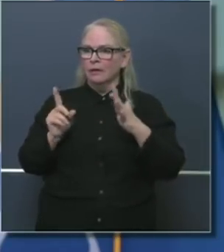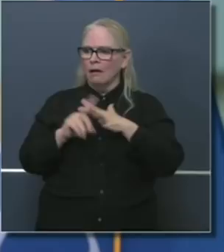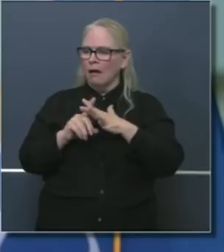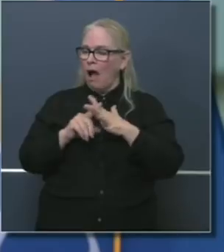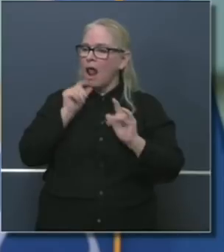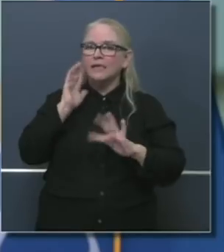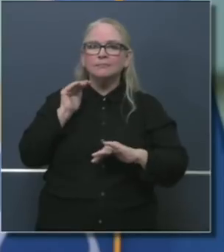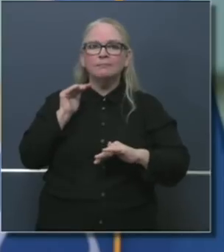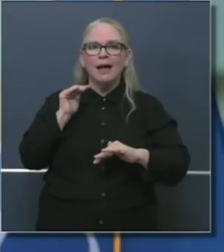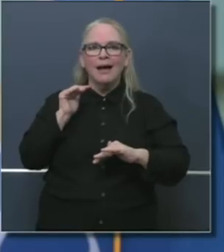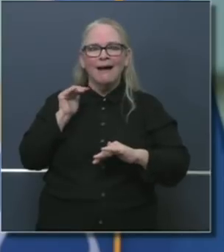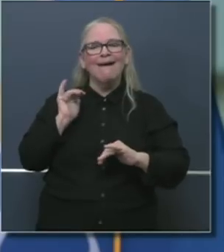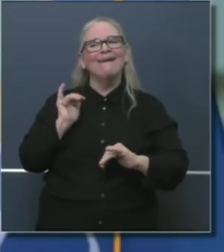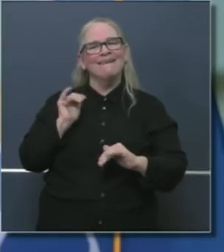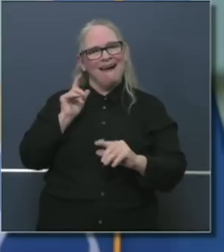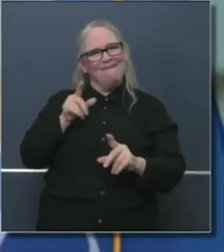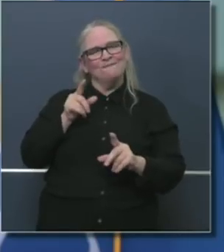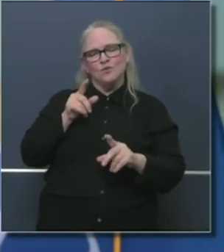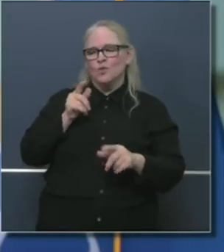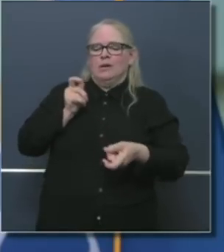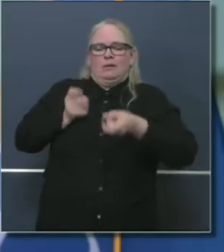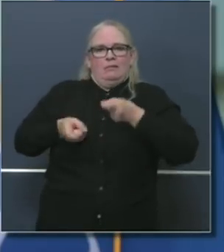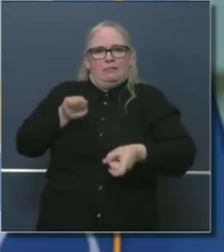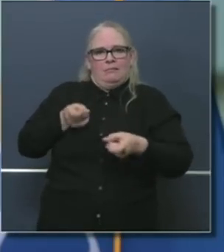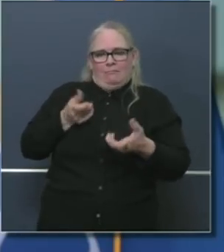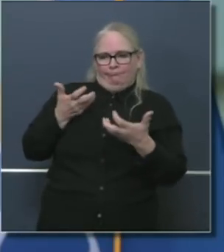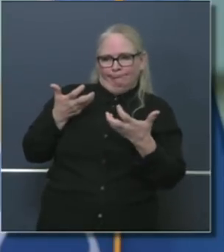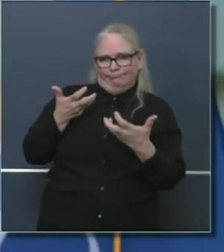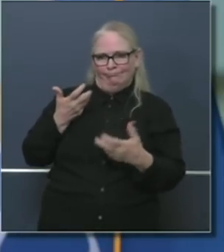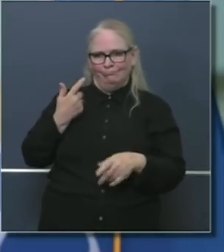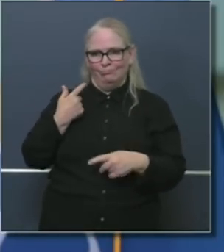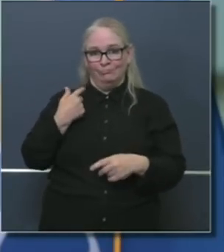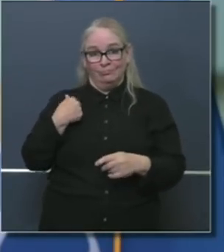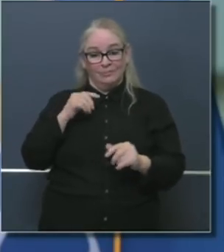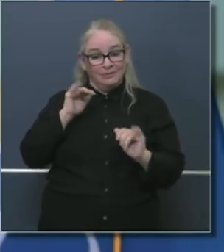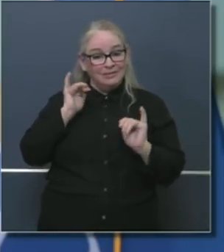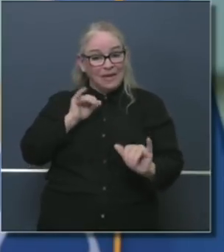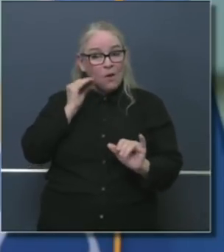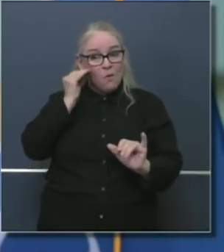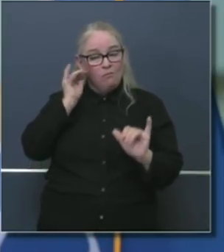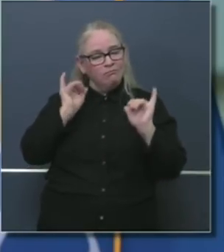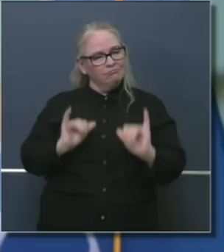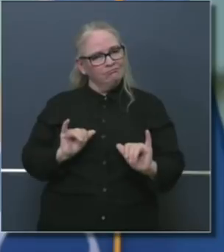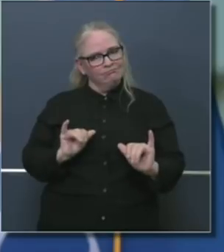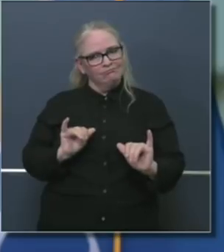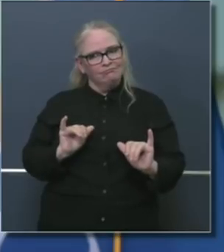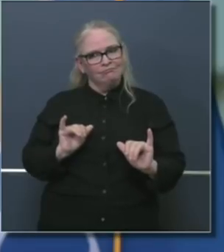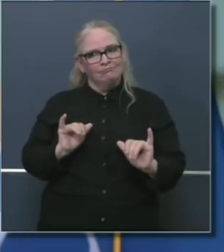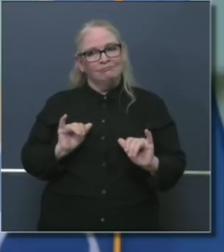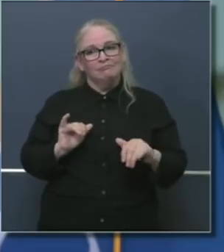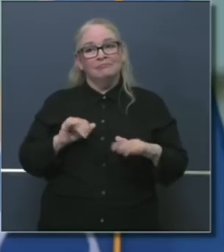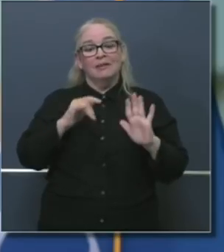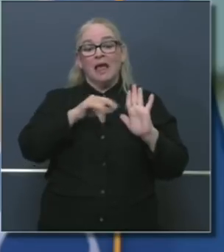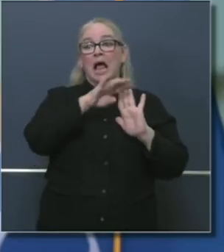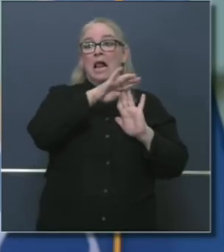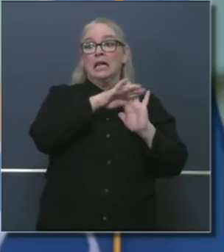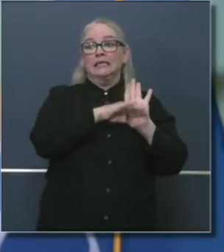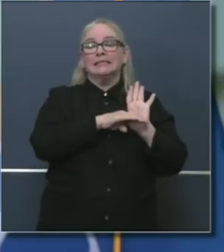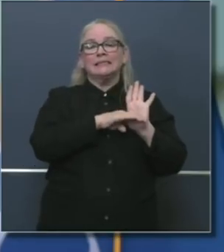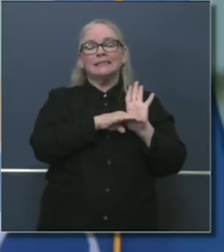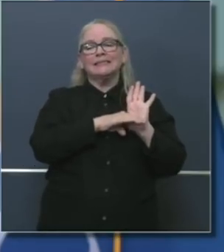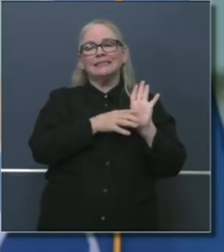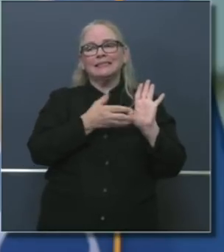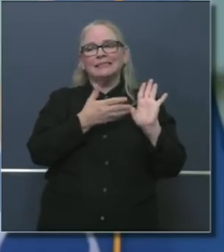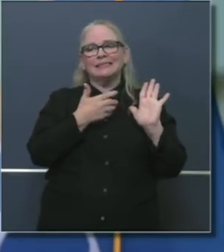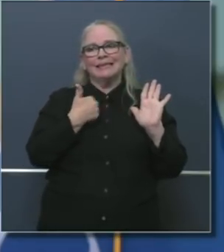to the stay-at-home order. But at the end of the day, these are meaningful modifications. And I say that with my eyes